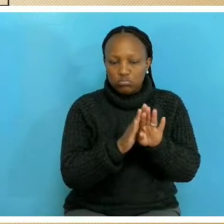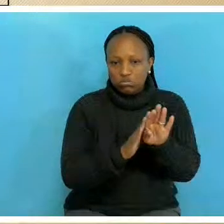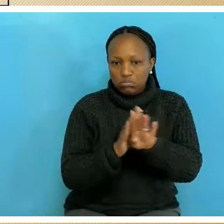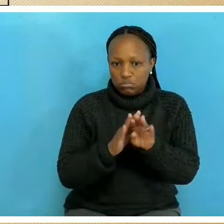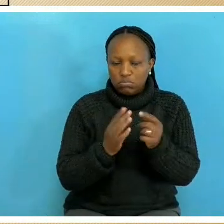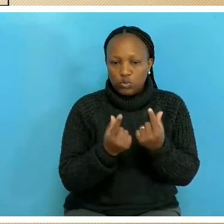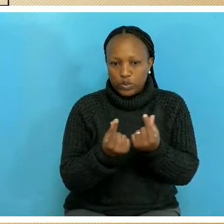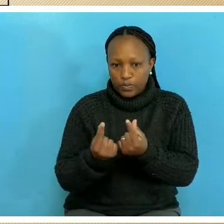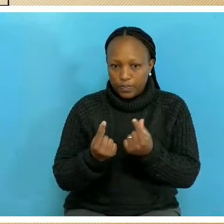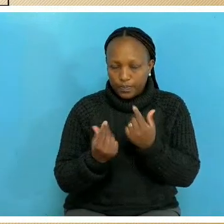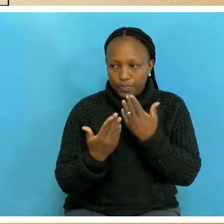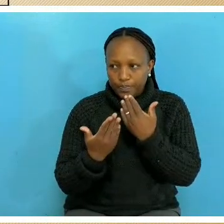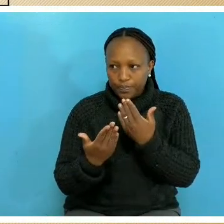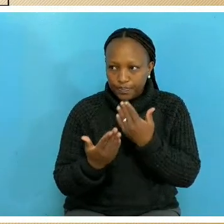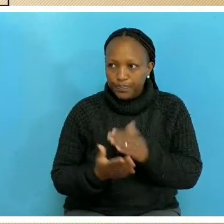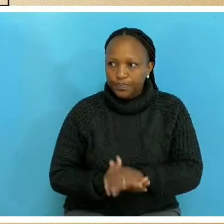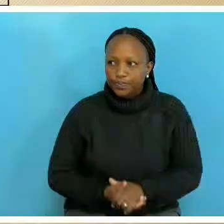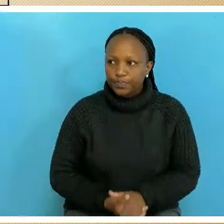Chair.